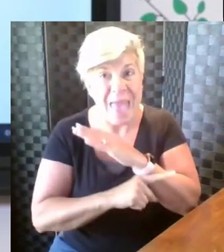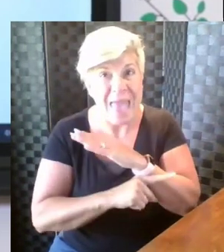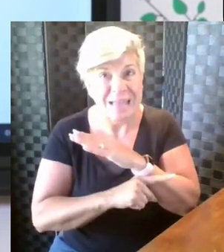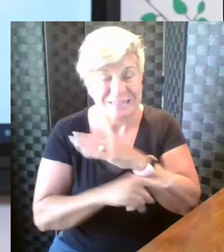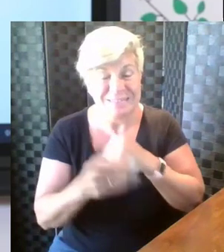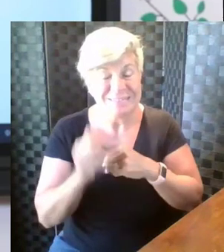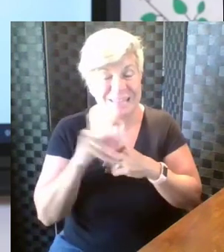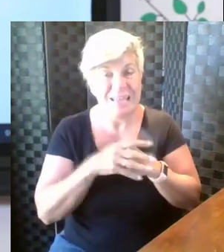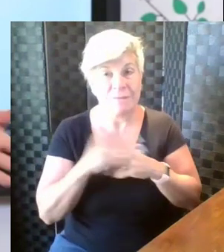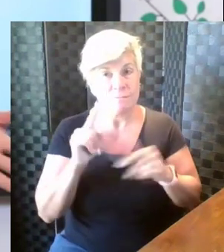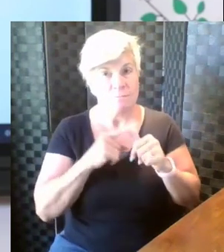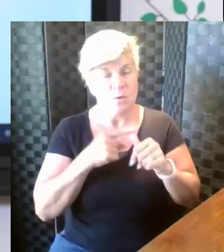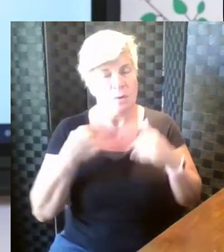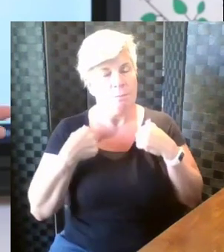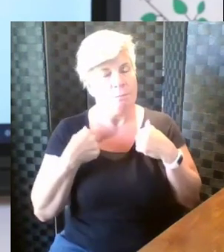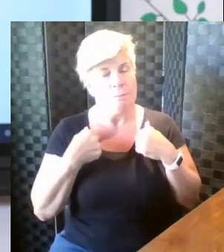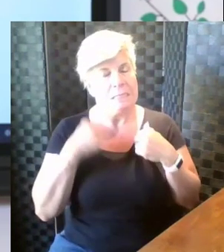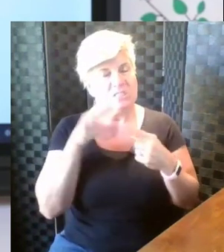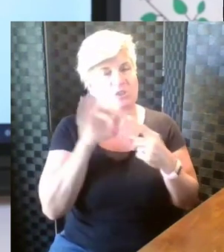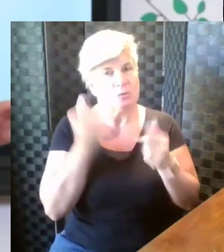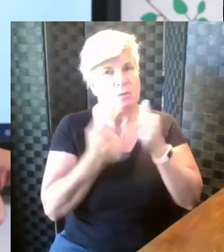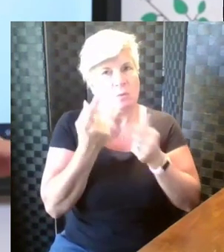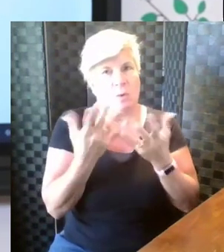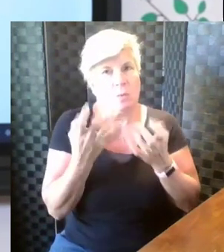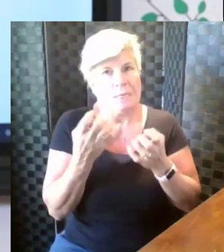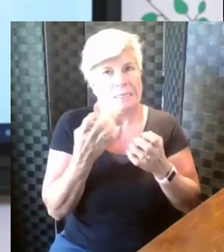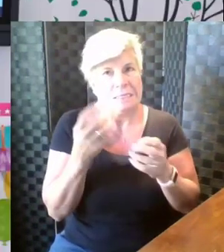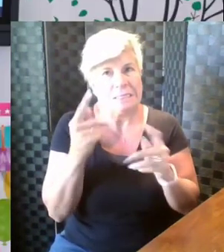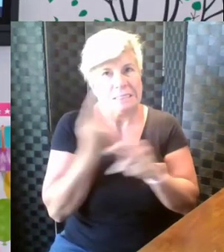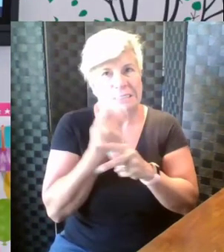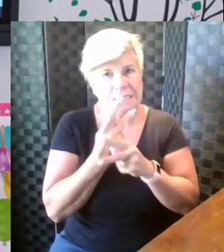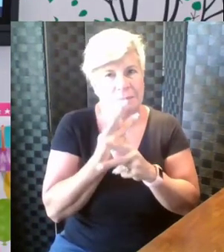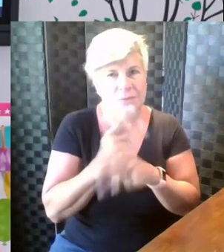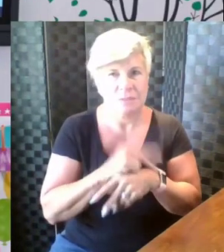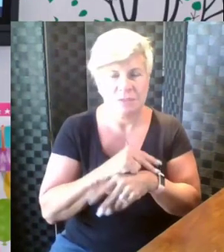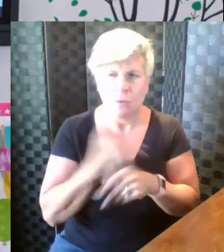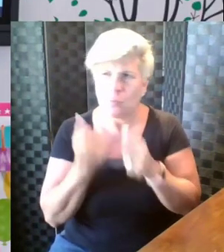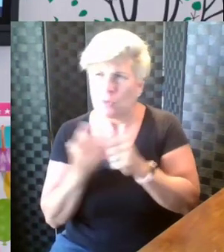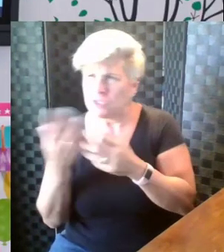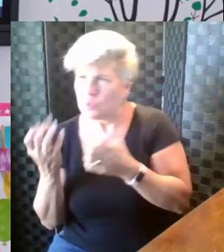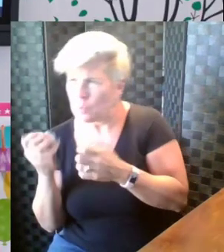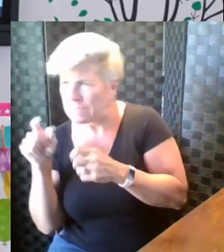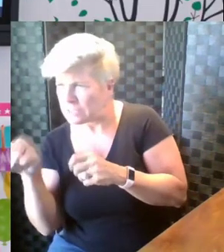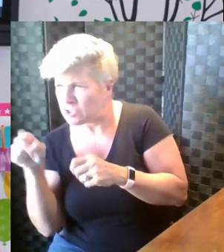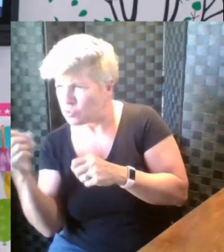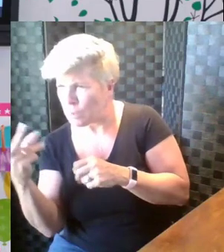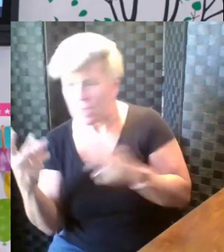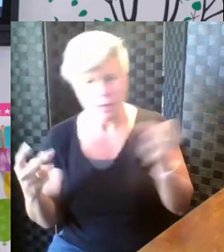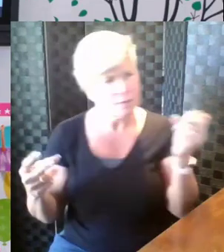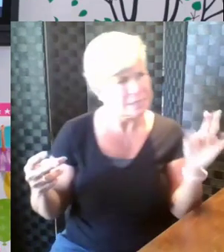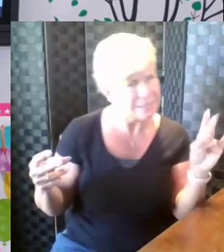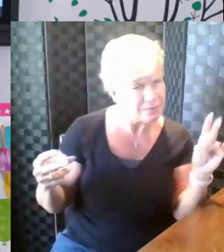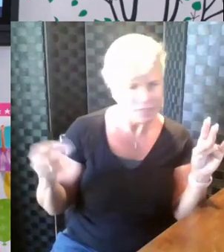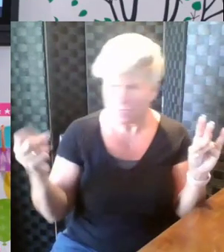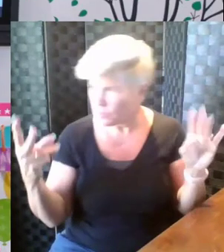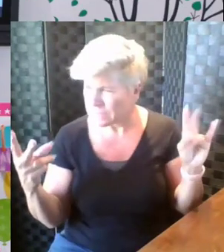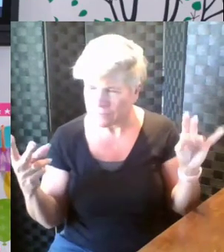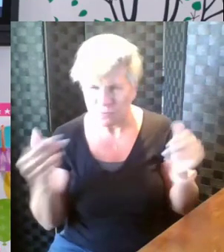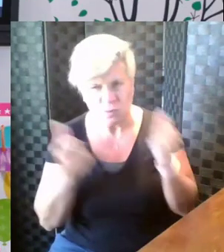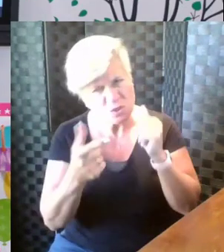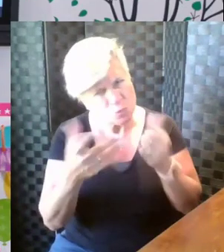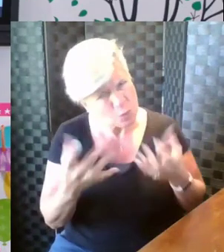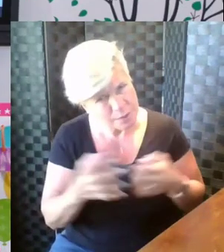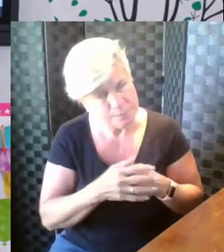keep, okay? So you'll have to figure out which team you're on, team 17 or team 12, okay? So to kick us off and